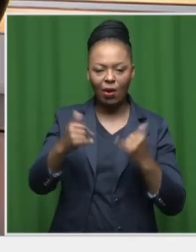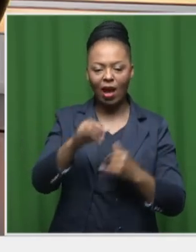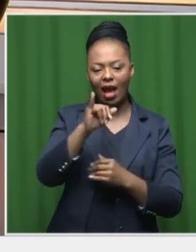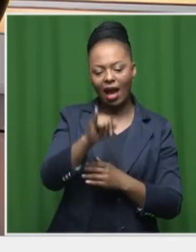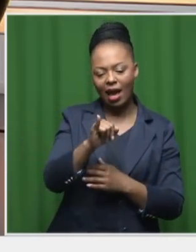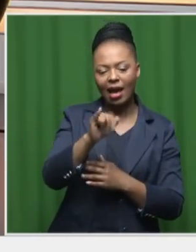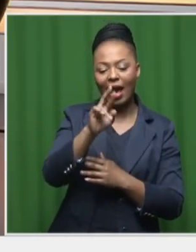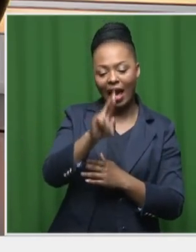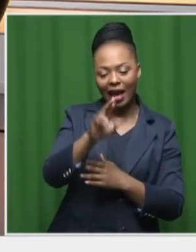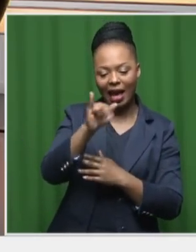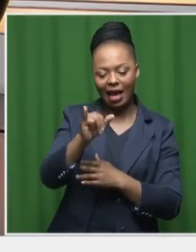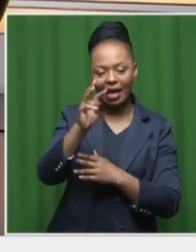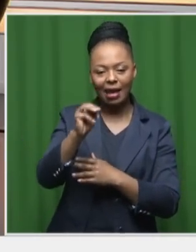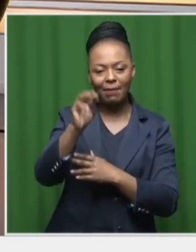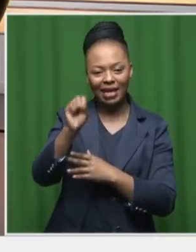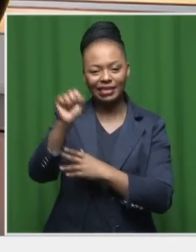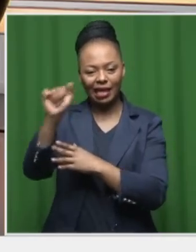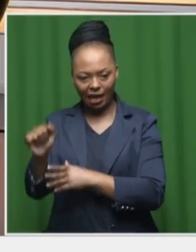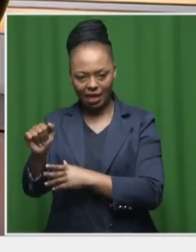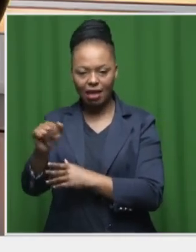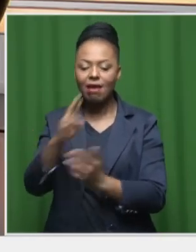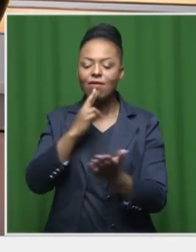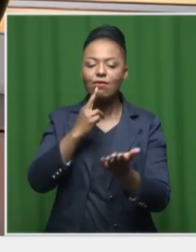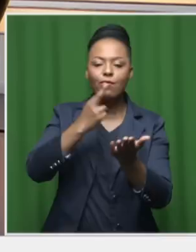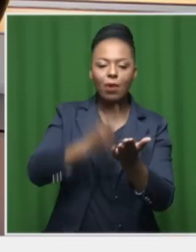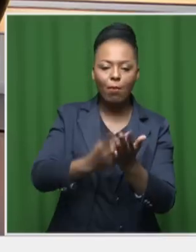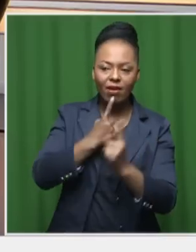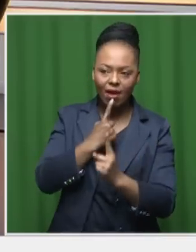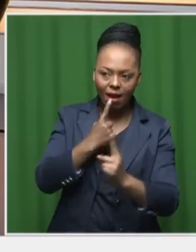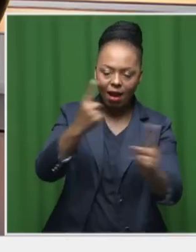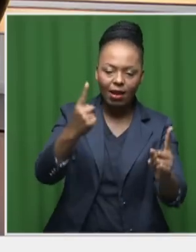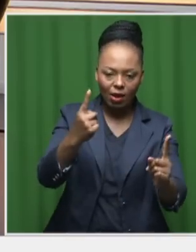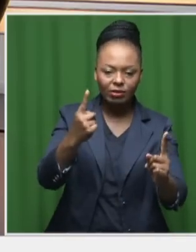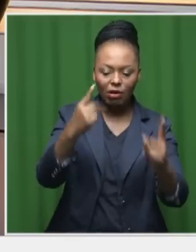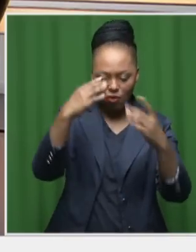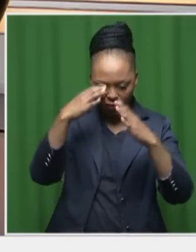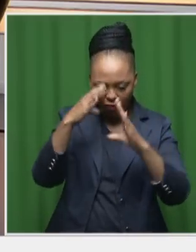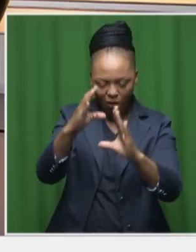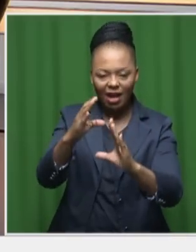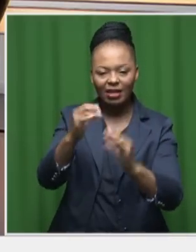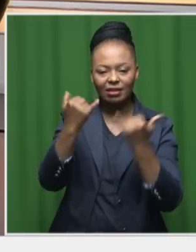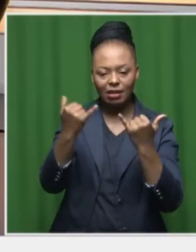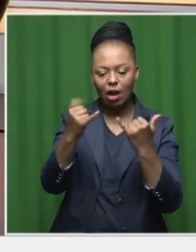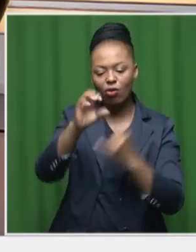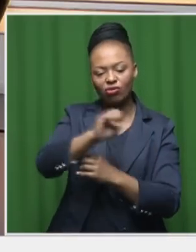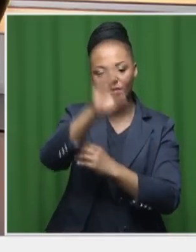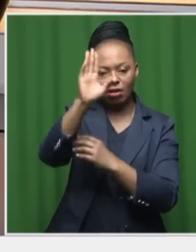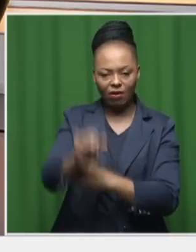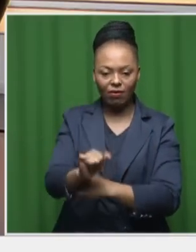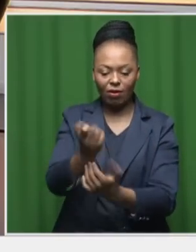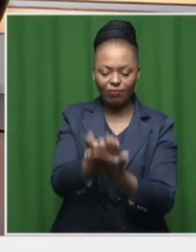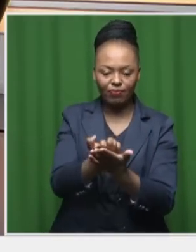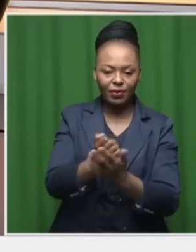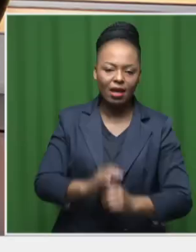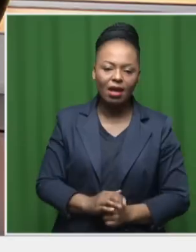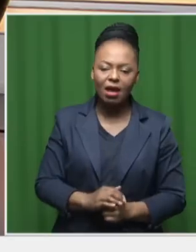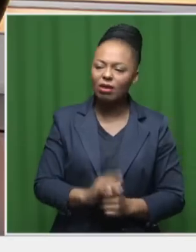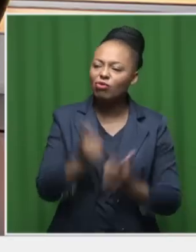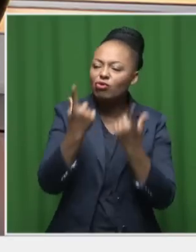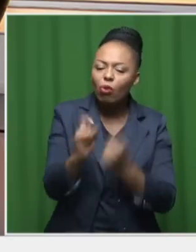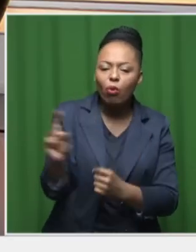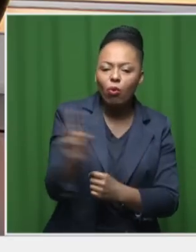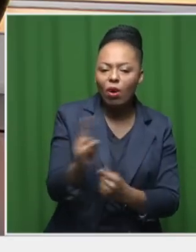IRMSA has previously released a report that focused on the risk assessment of South Africa. What are we doing? Some of these are just own goals, and we